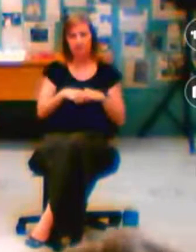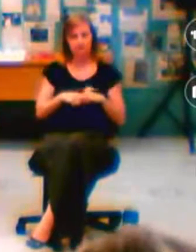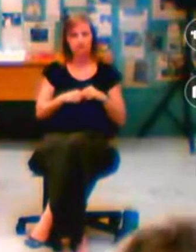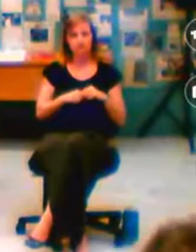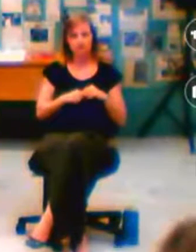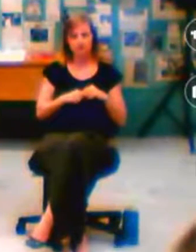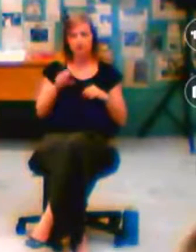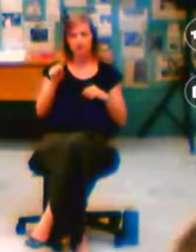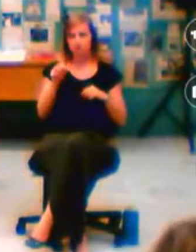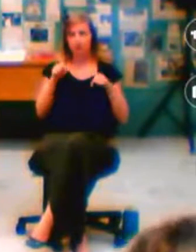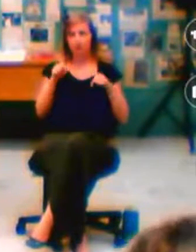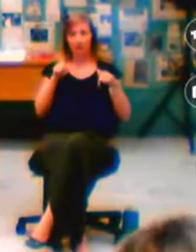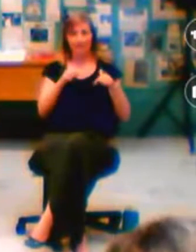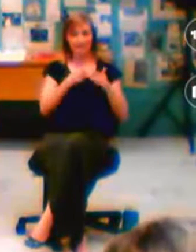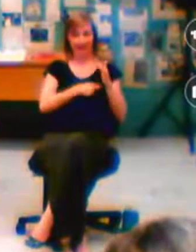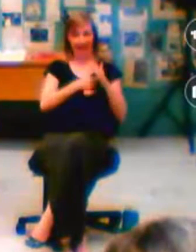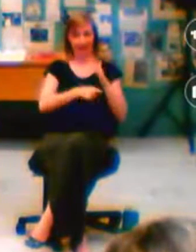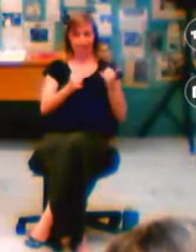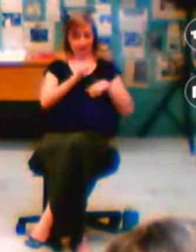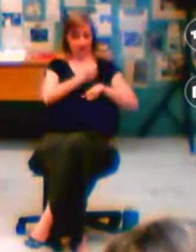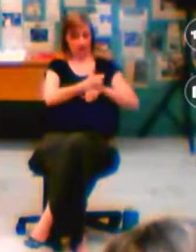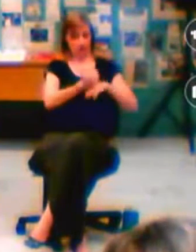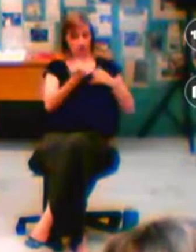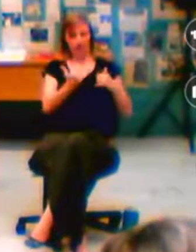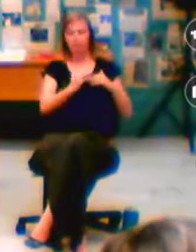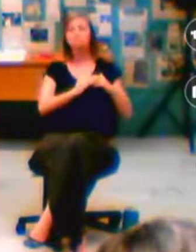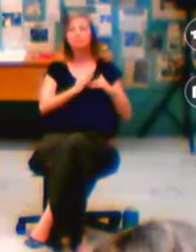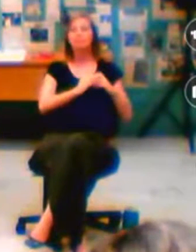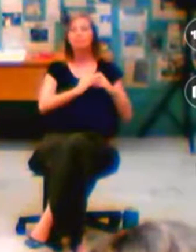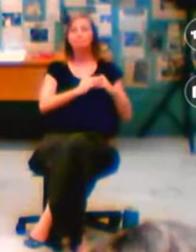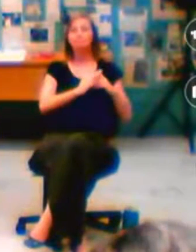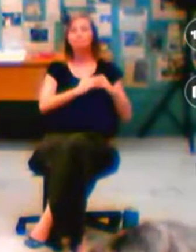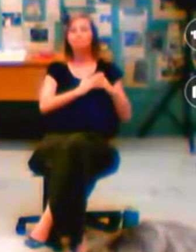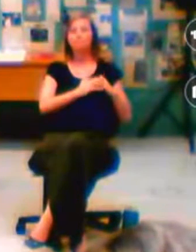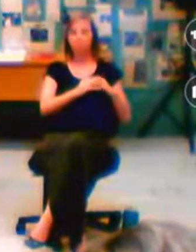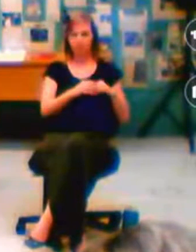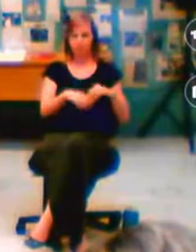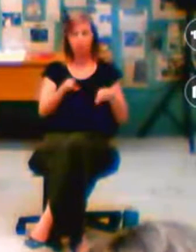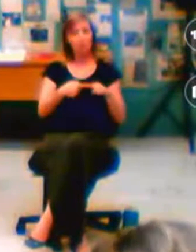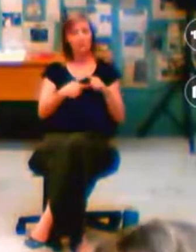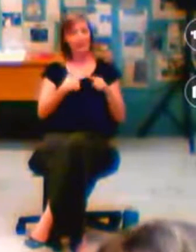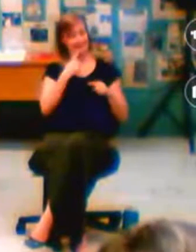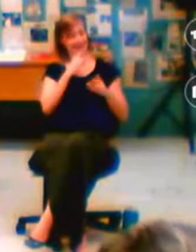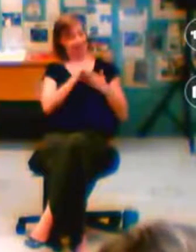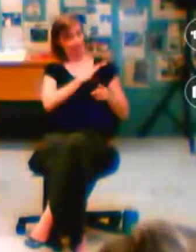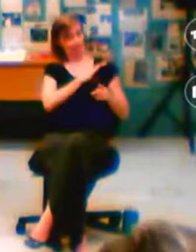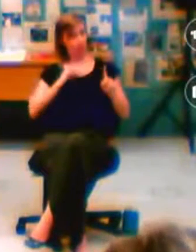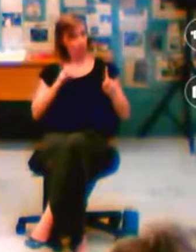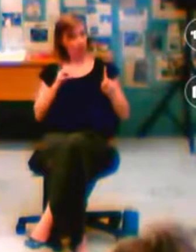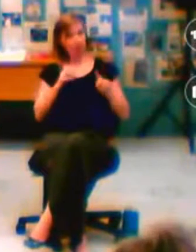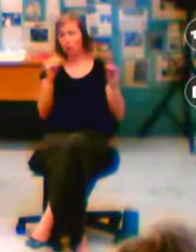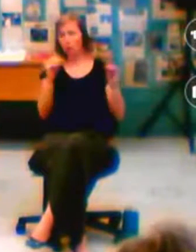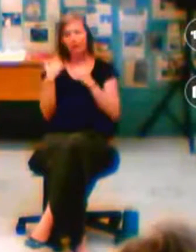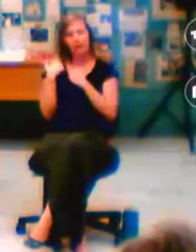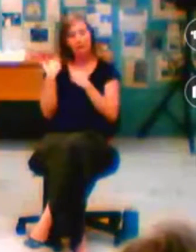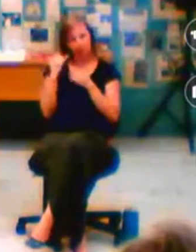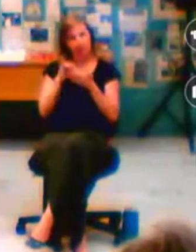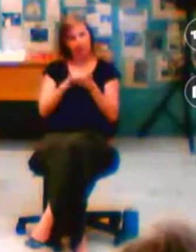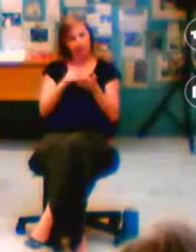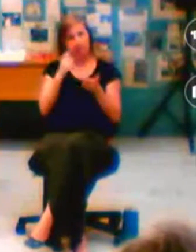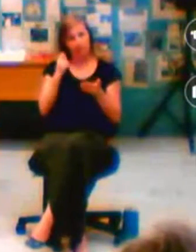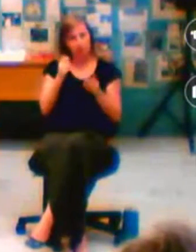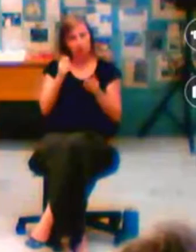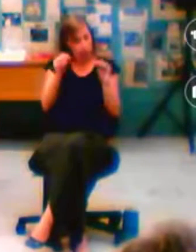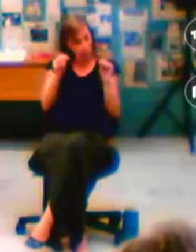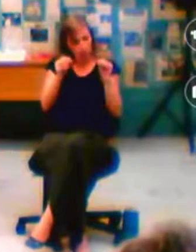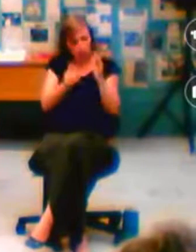will be run, when the elections will be held. There's no noticing, and they can have a tax increase election once a year. So these taxes are just to